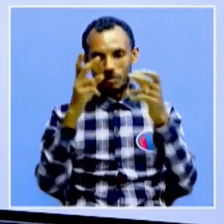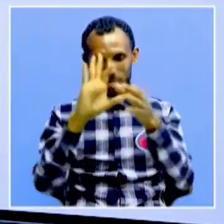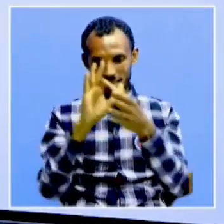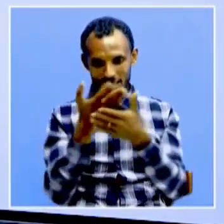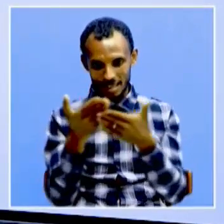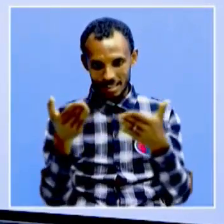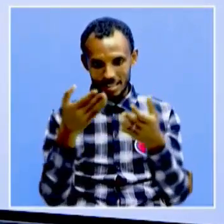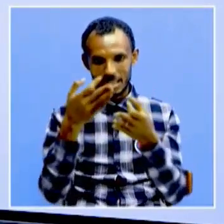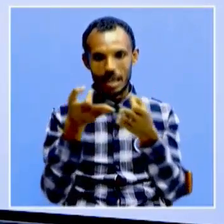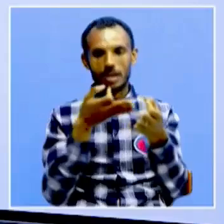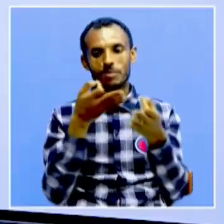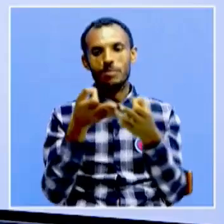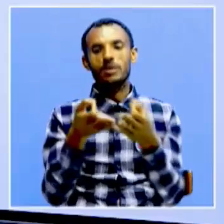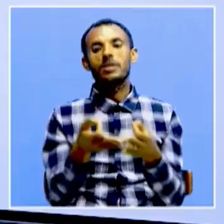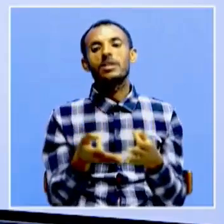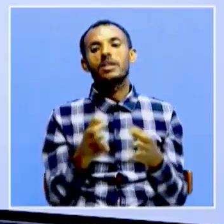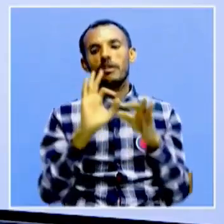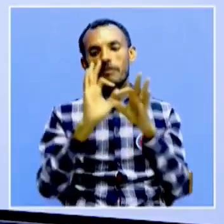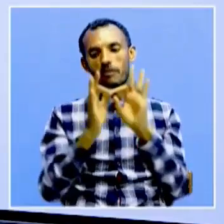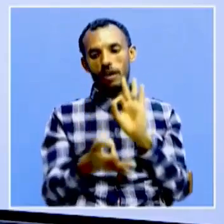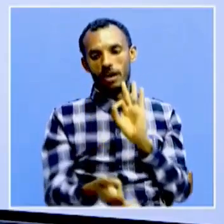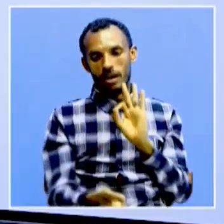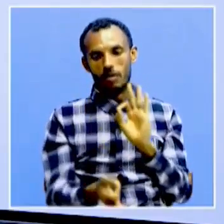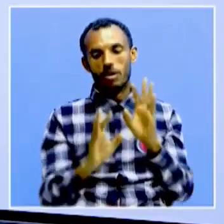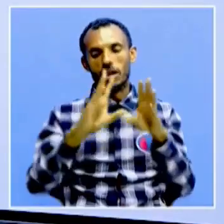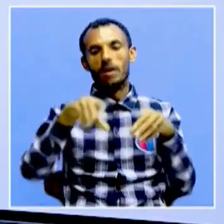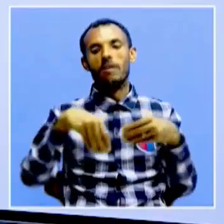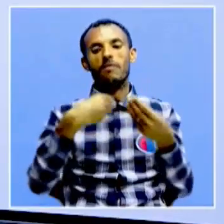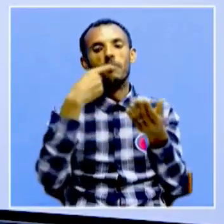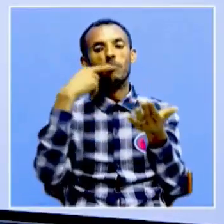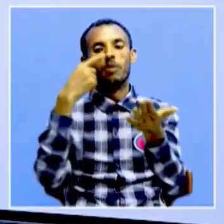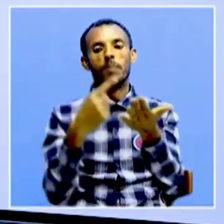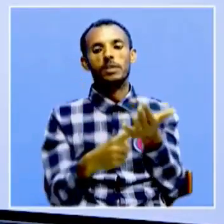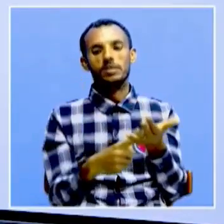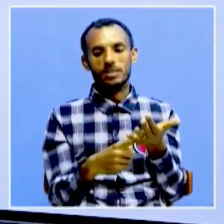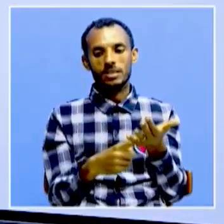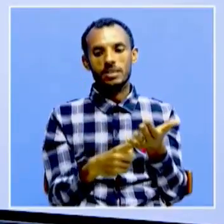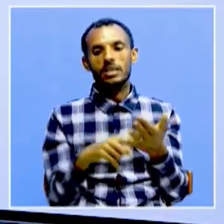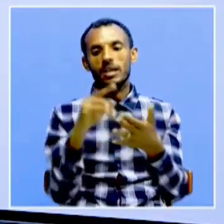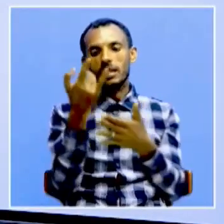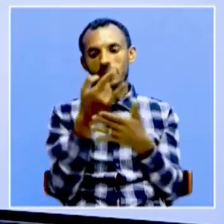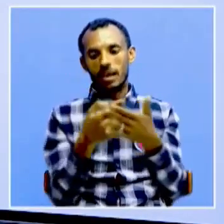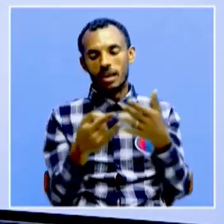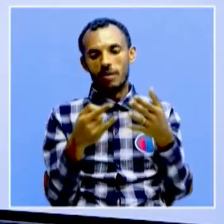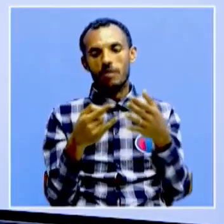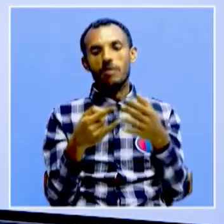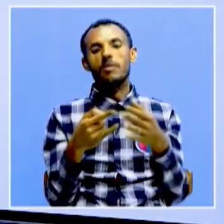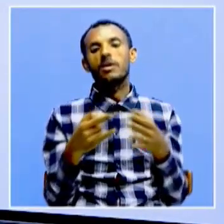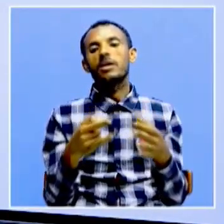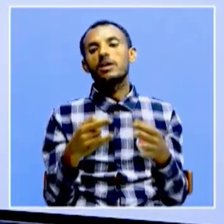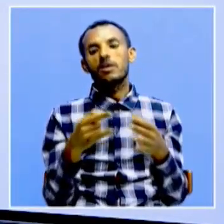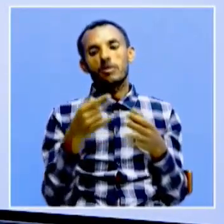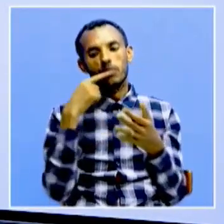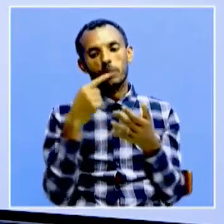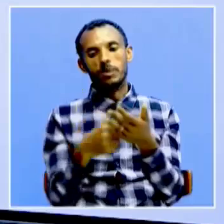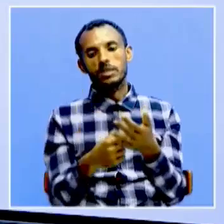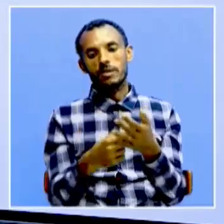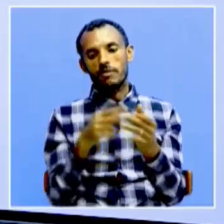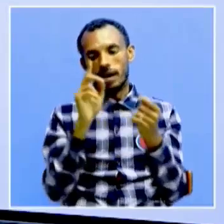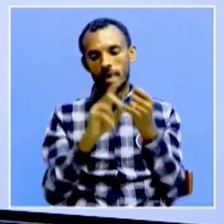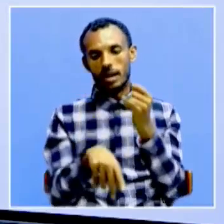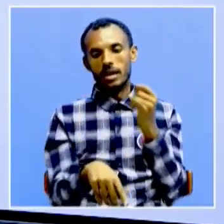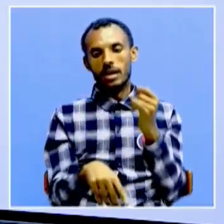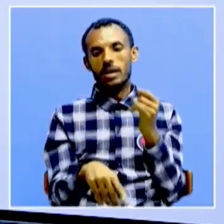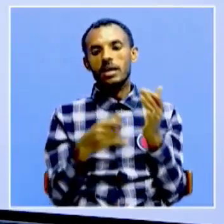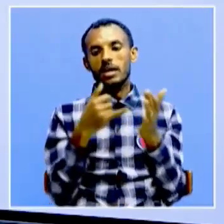to expose or to define or to give information, detailed information on something. And then finally, it